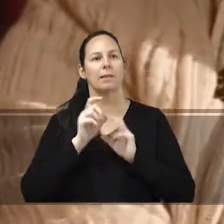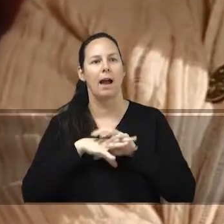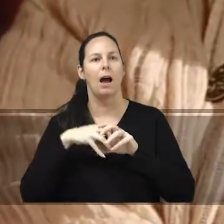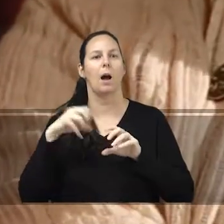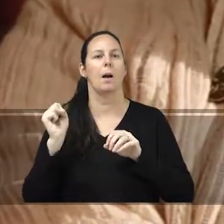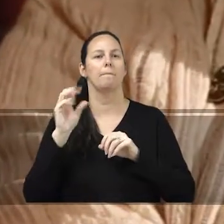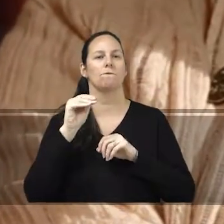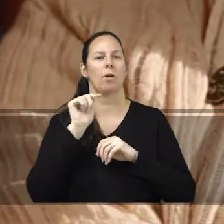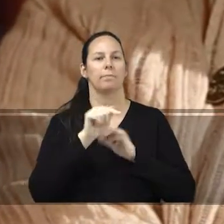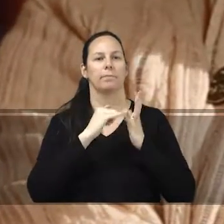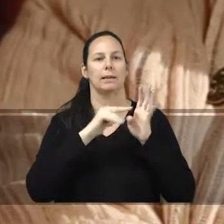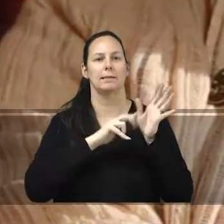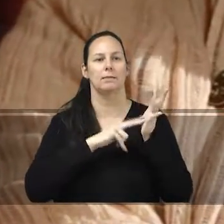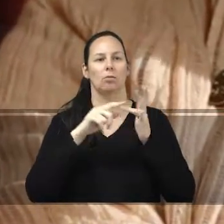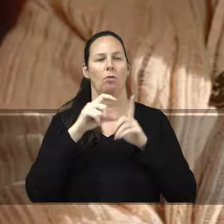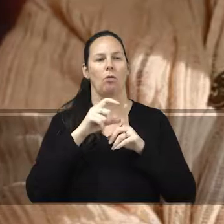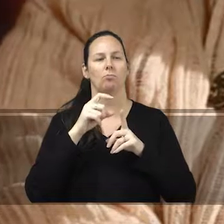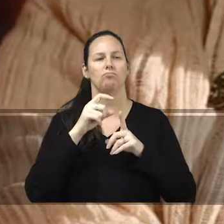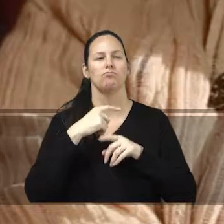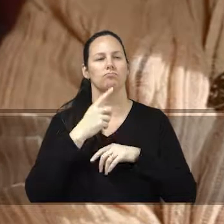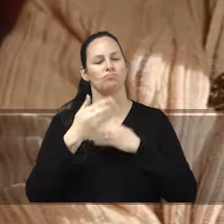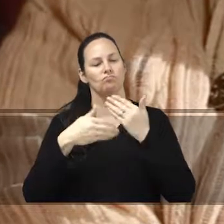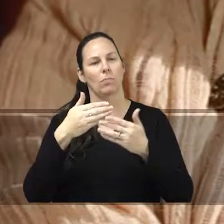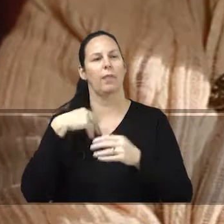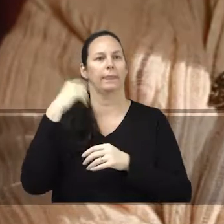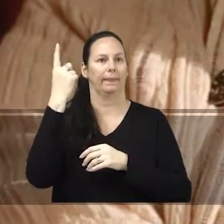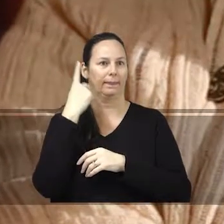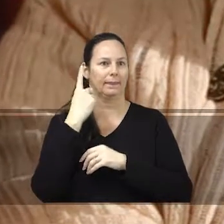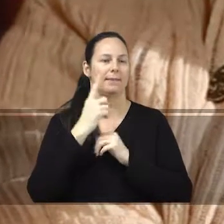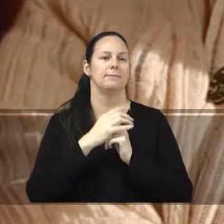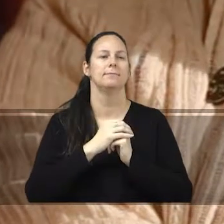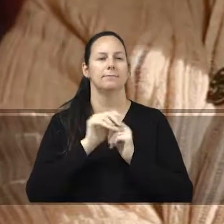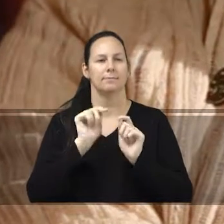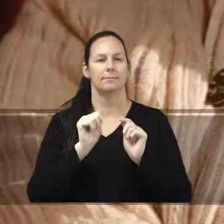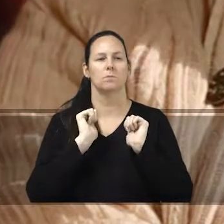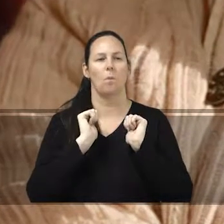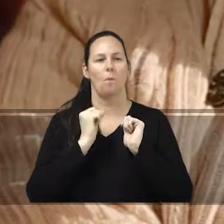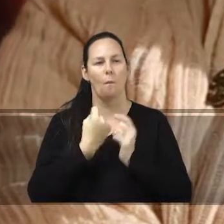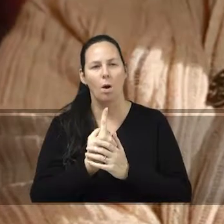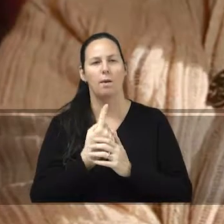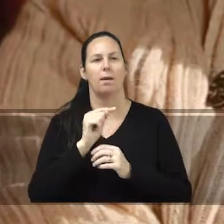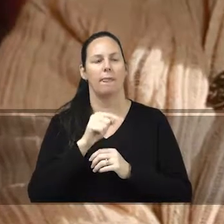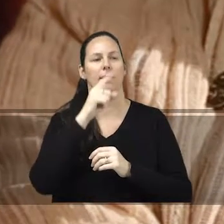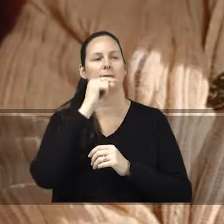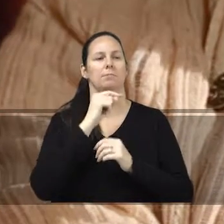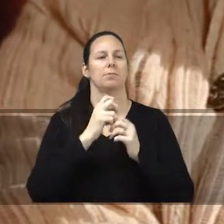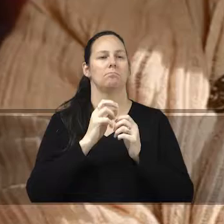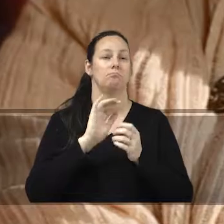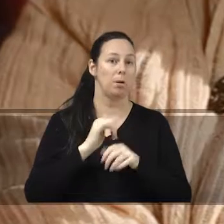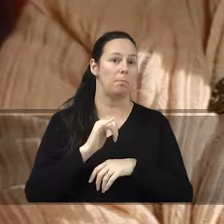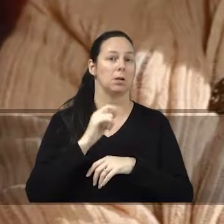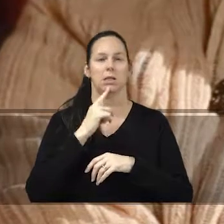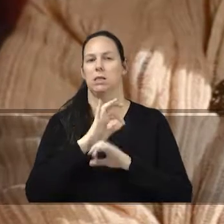guess. The one is that there's going to be a document, and probably what I didn't talk about enough